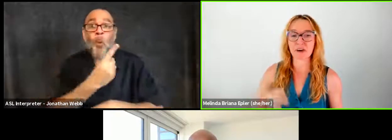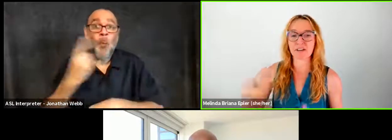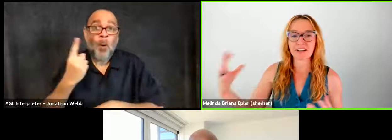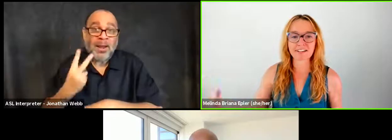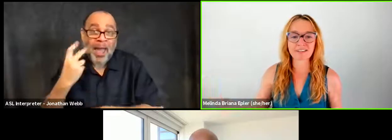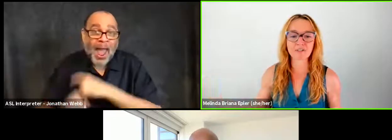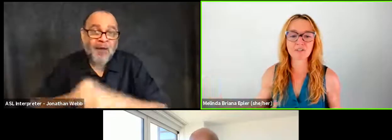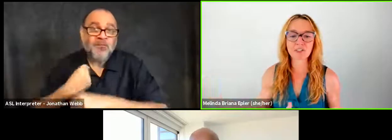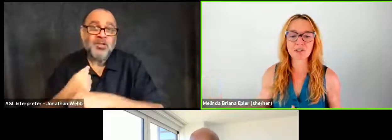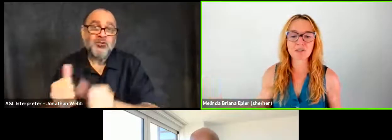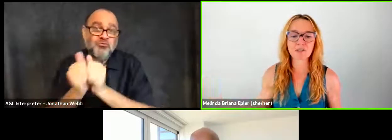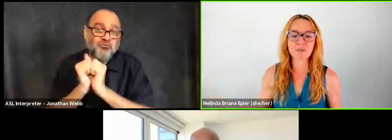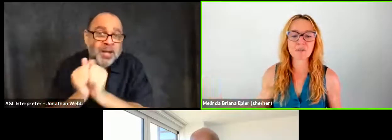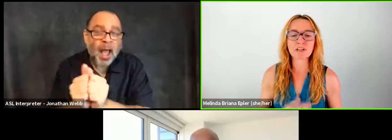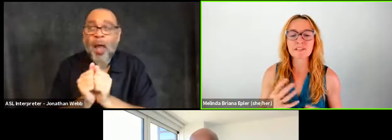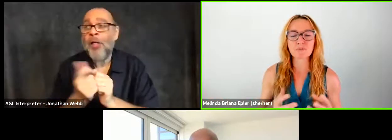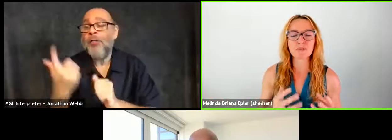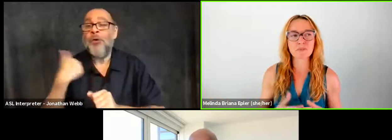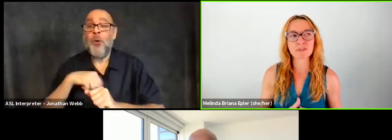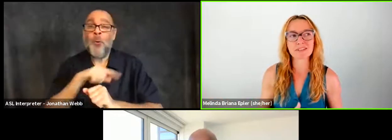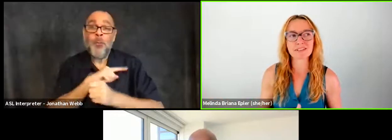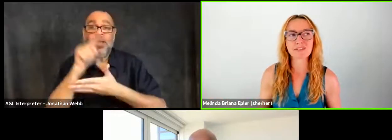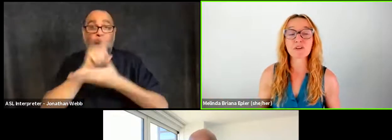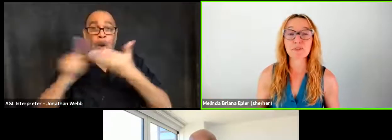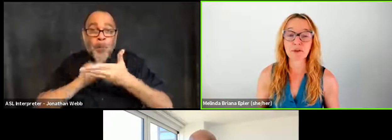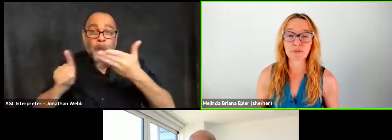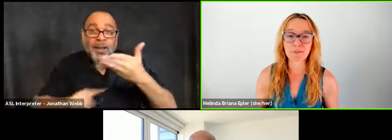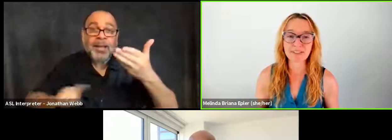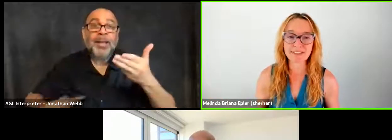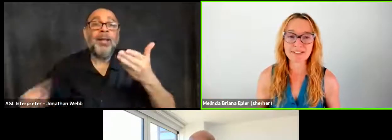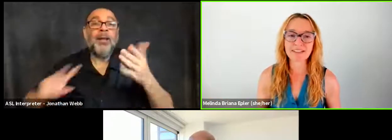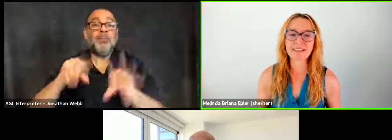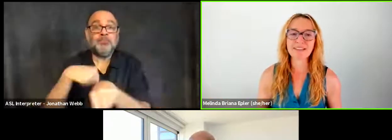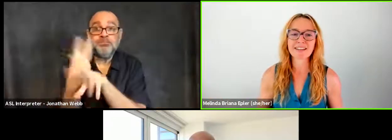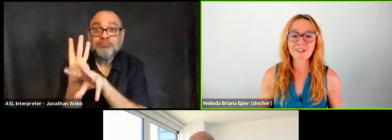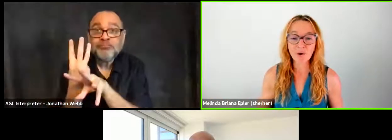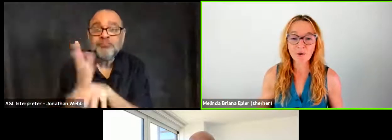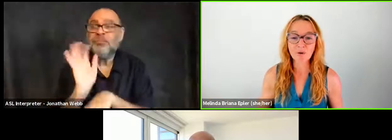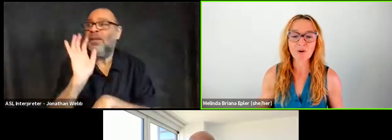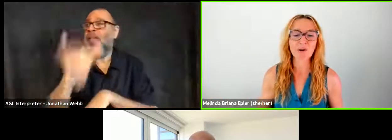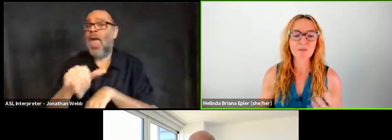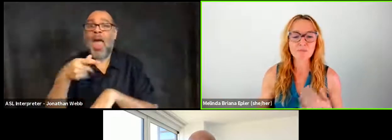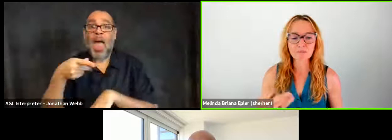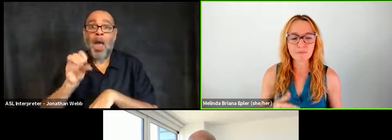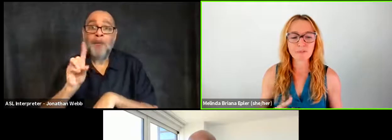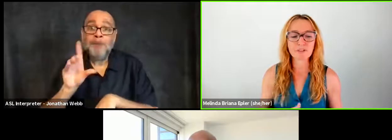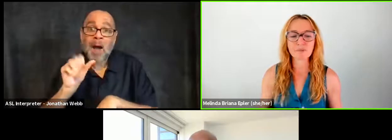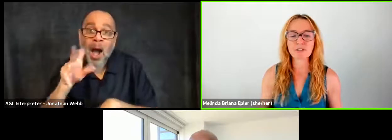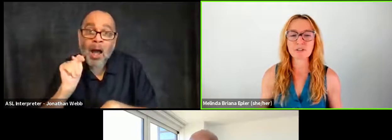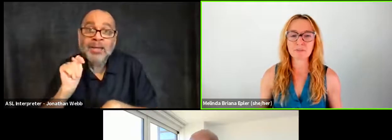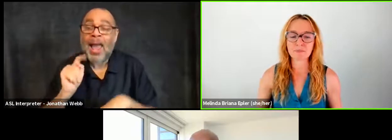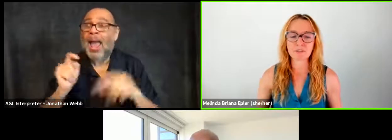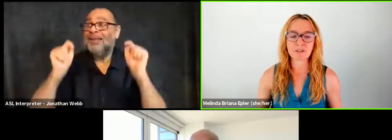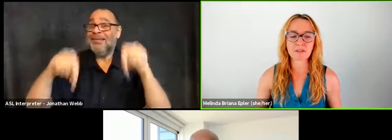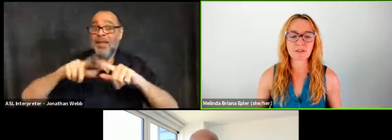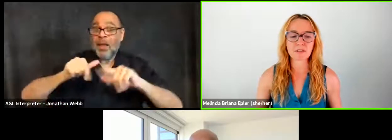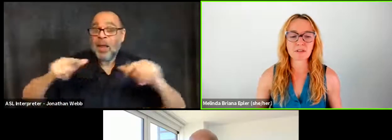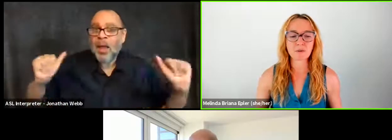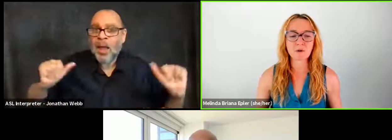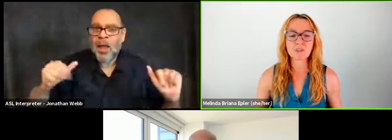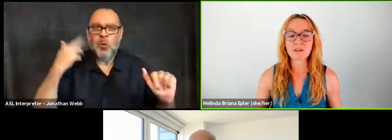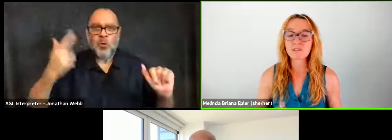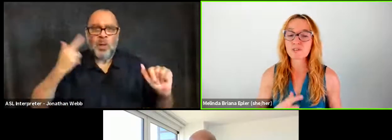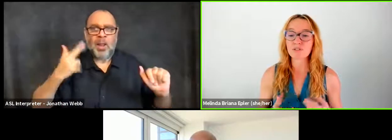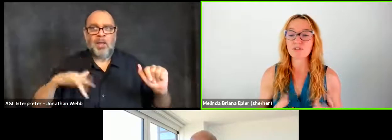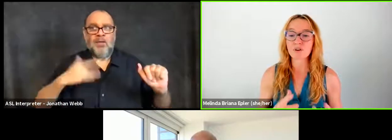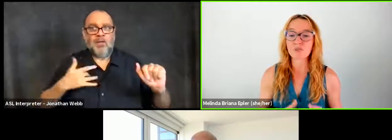also the podcast and the video. And we realized we're running ourselves out a bit. So we're going to switch it up. So